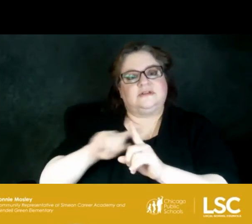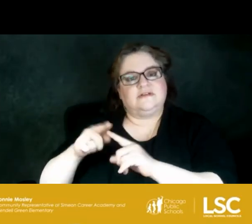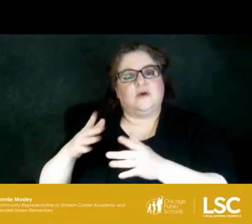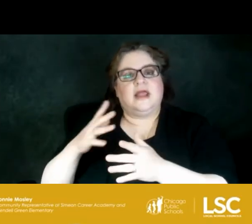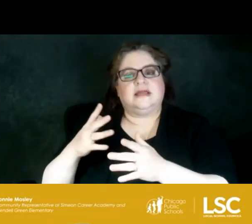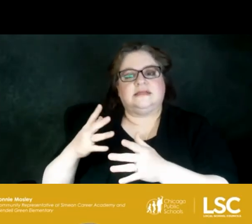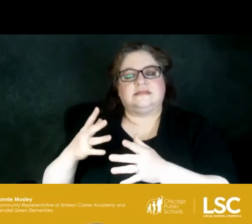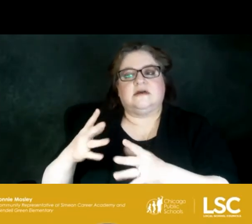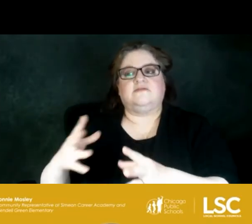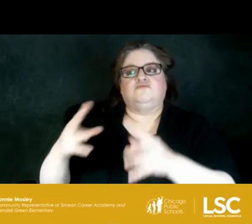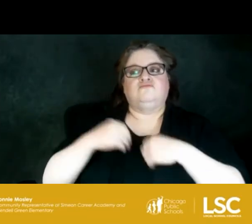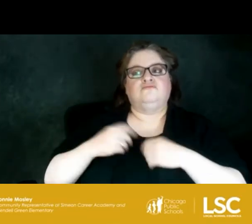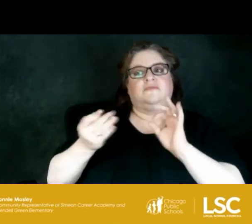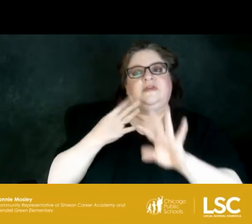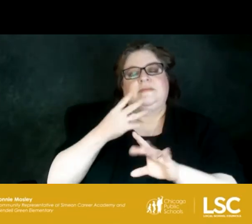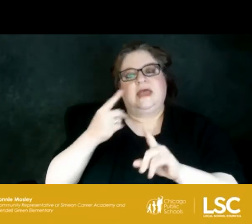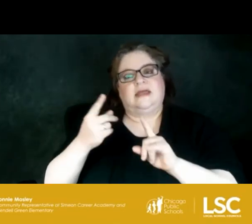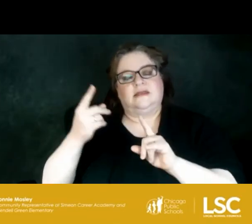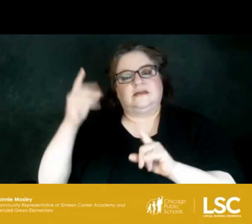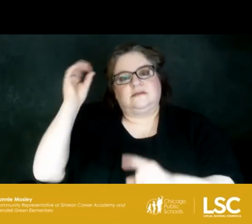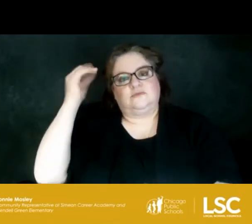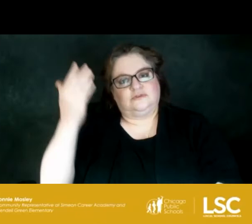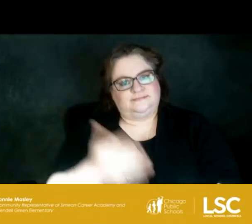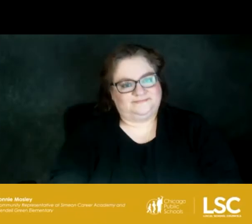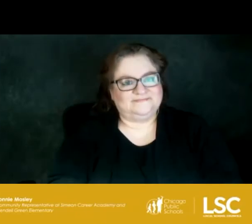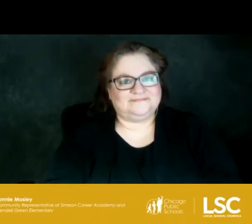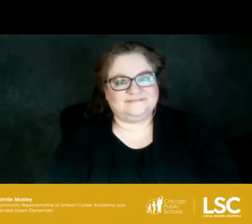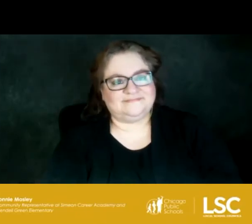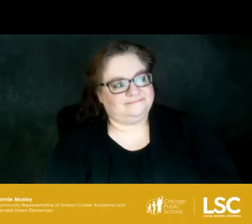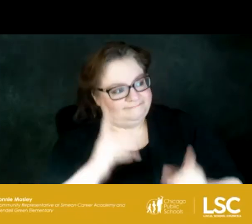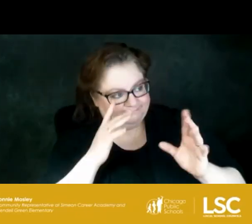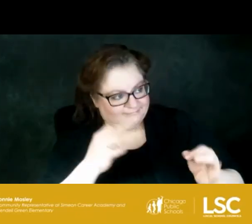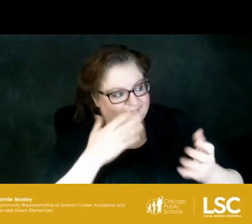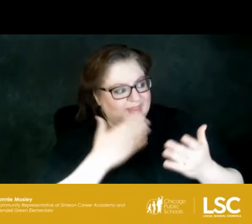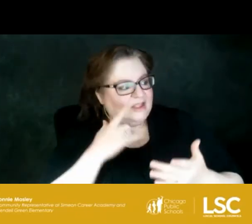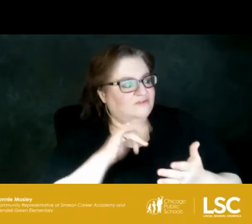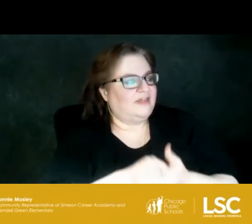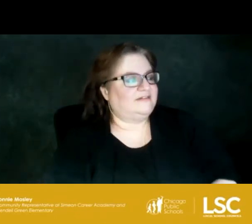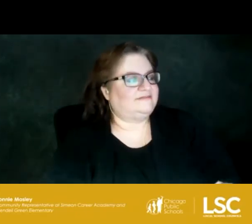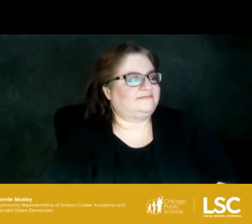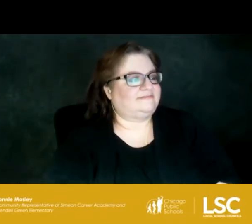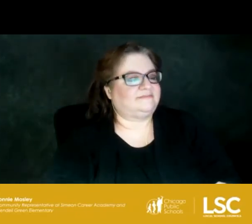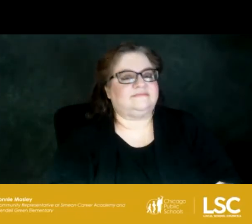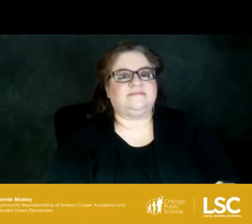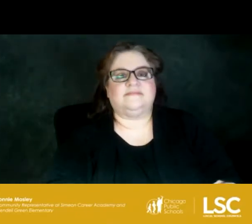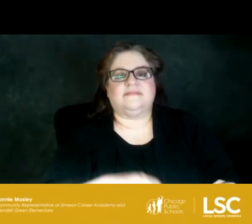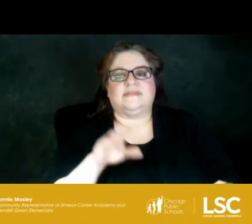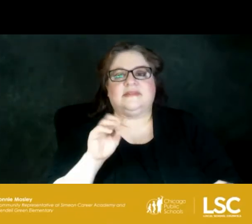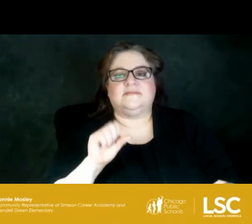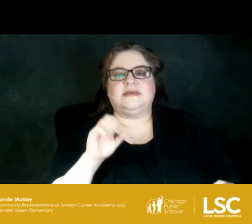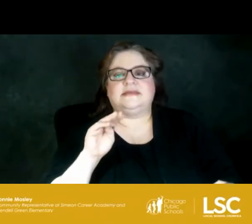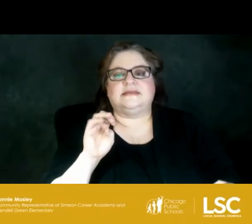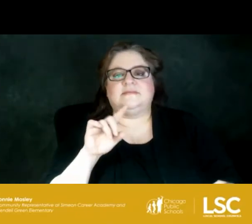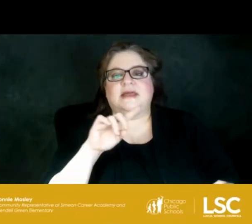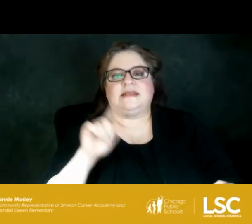obtaining feedback and input. Absolutely, absolutely. Thank you for that. Ms.